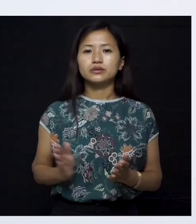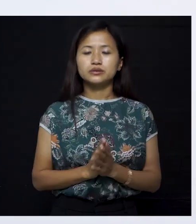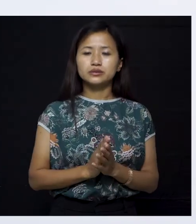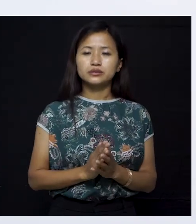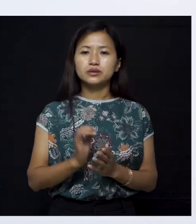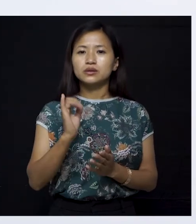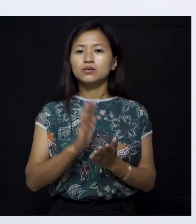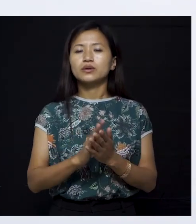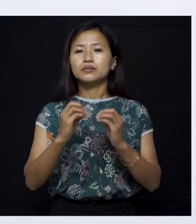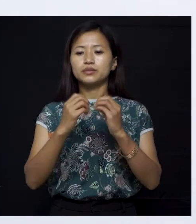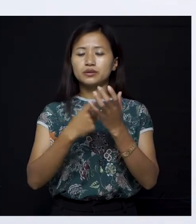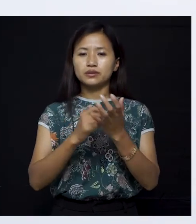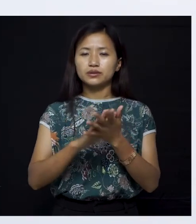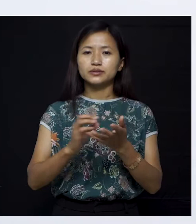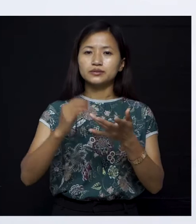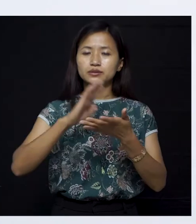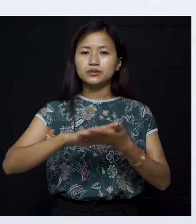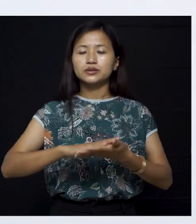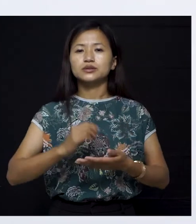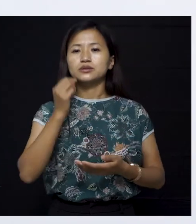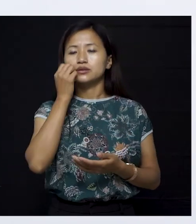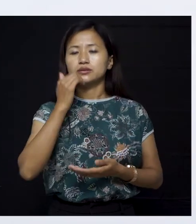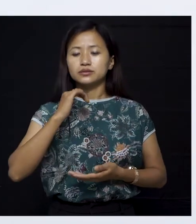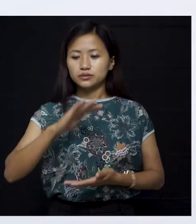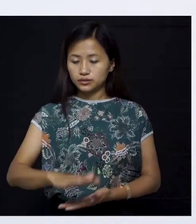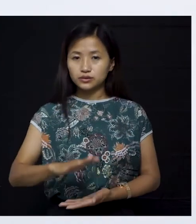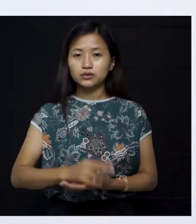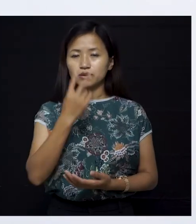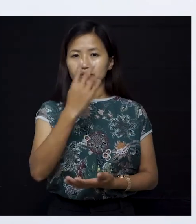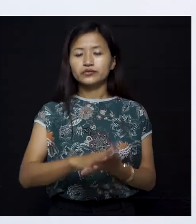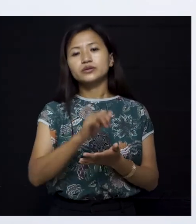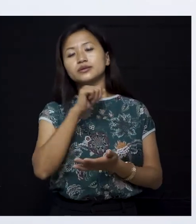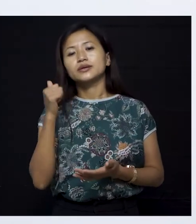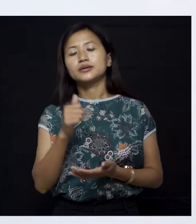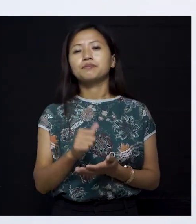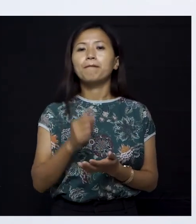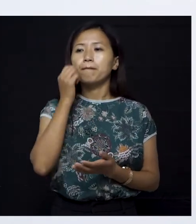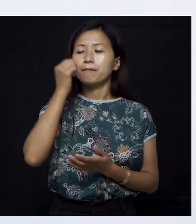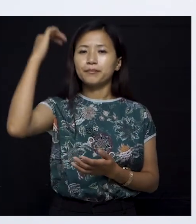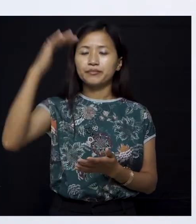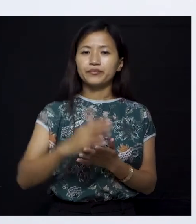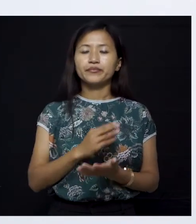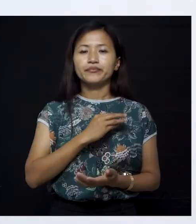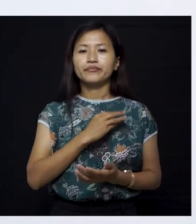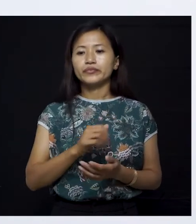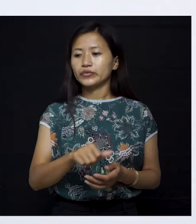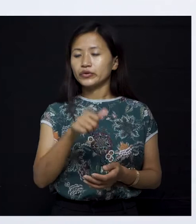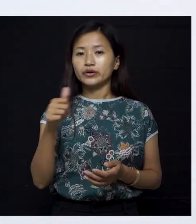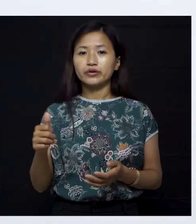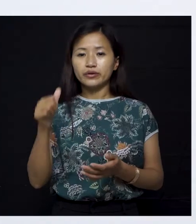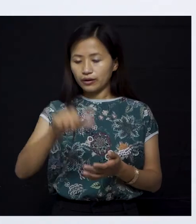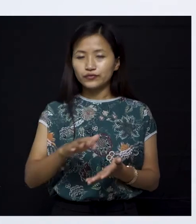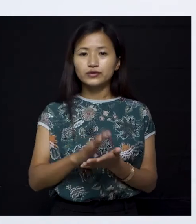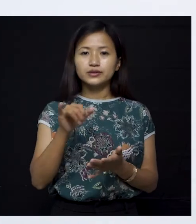a bride saw a child in the hands of a dead man. And she said that, I've seen the most fearful thing after that